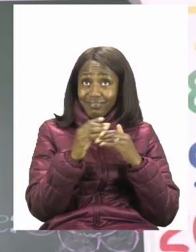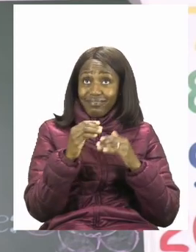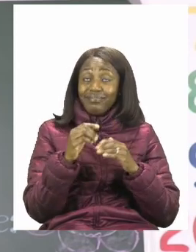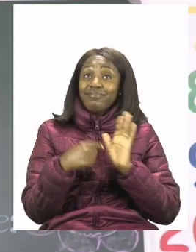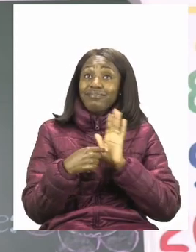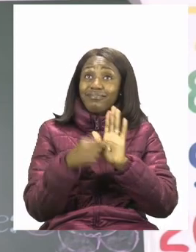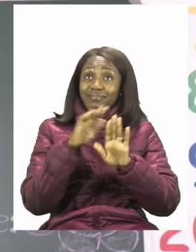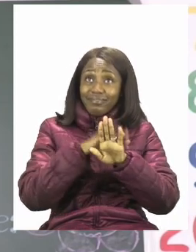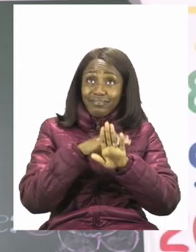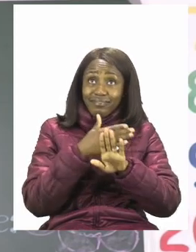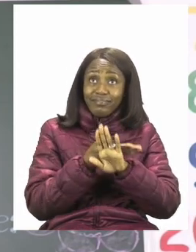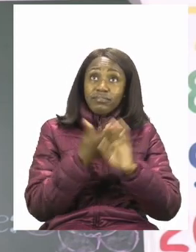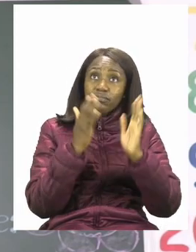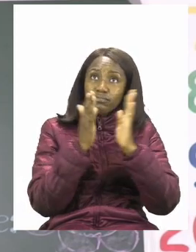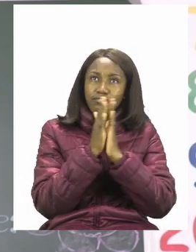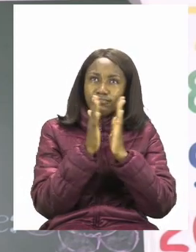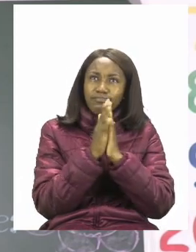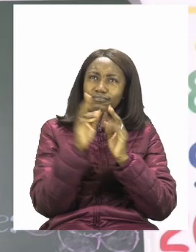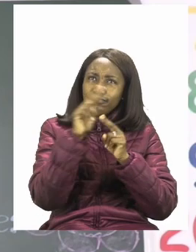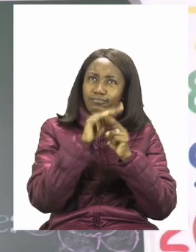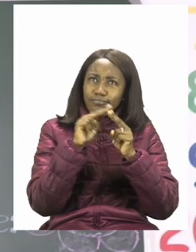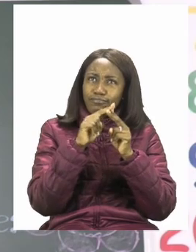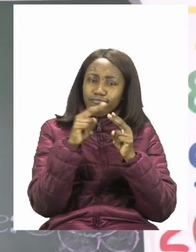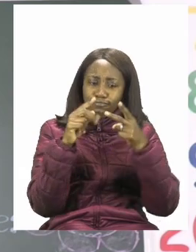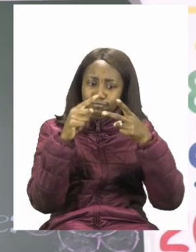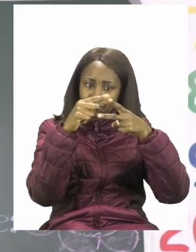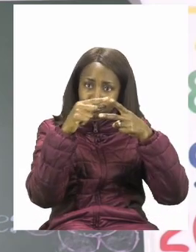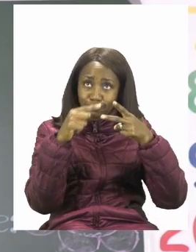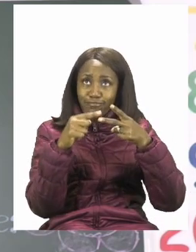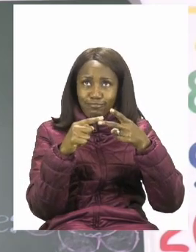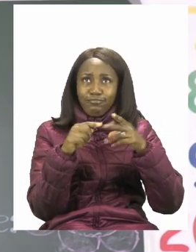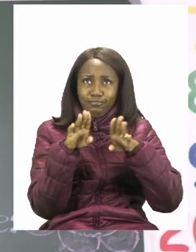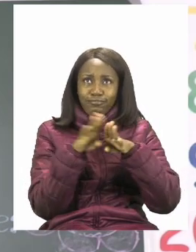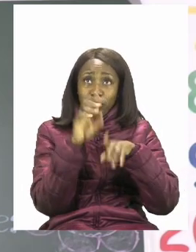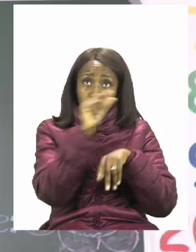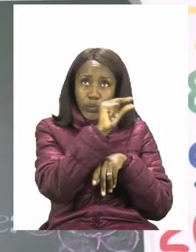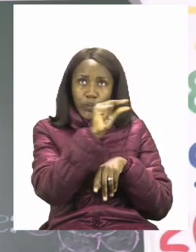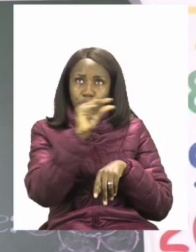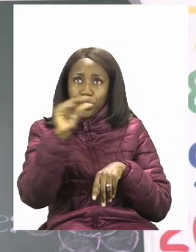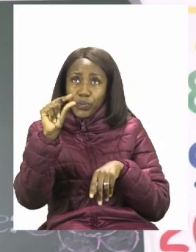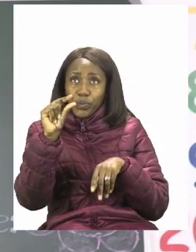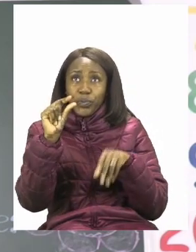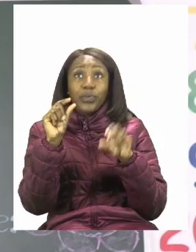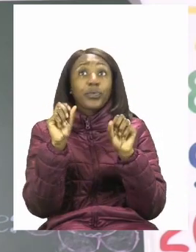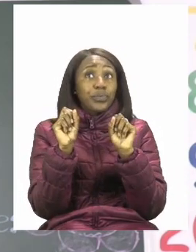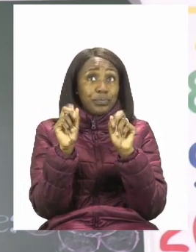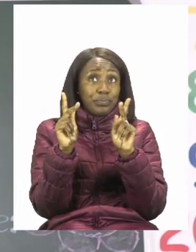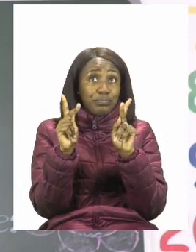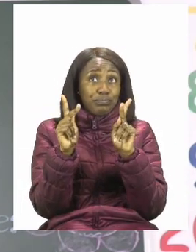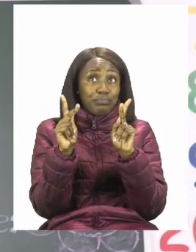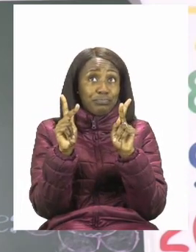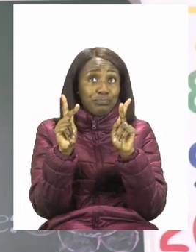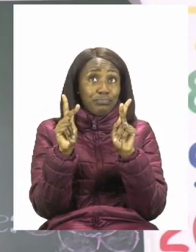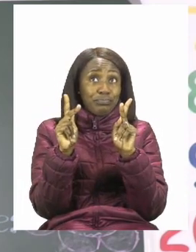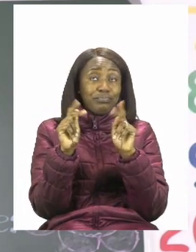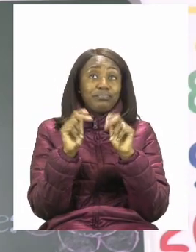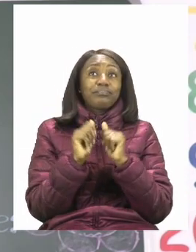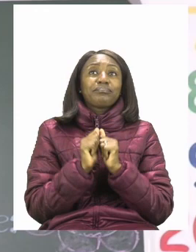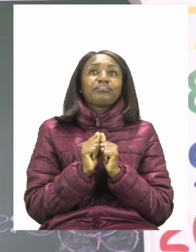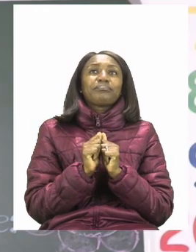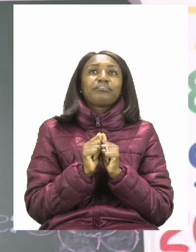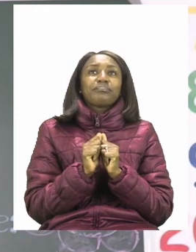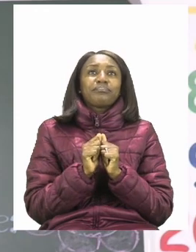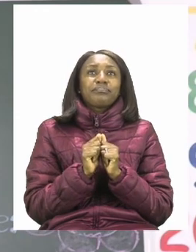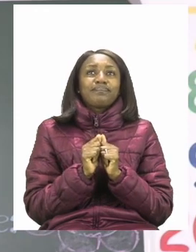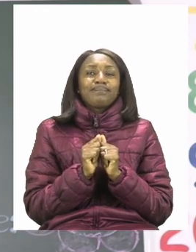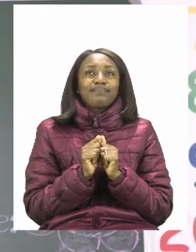the booklet and you make a sentence with that 1 word, just as I made a sentence over